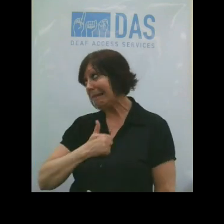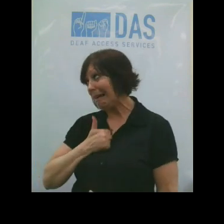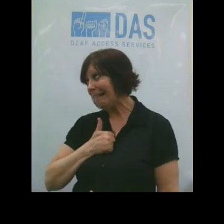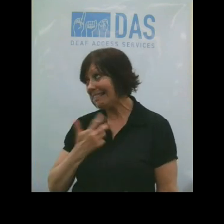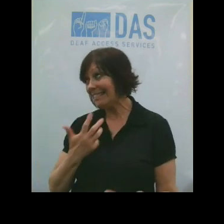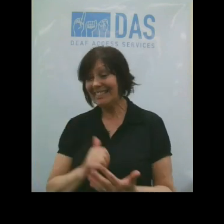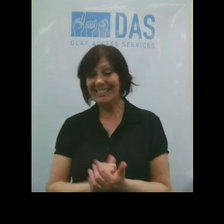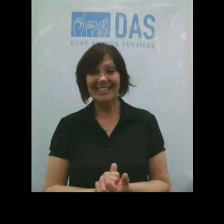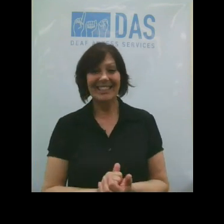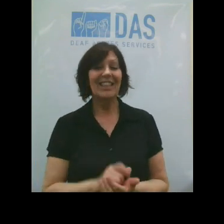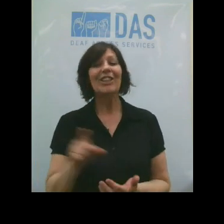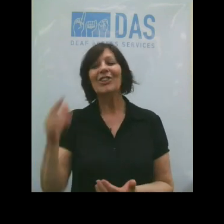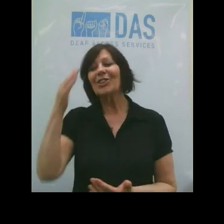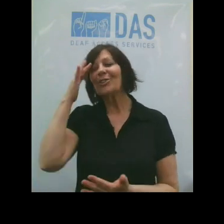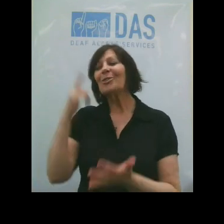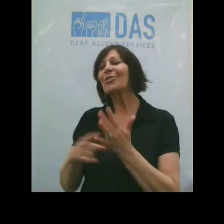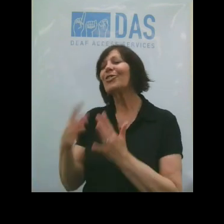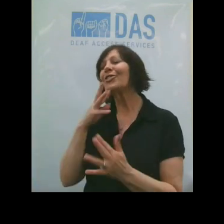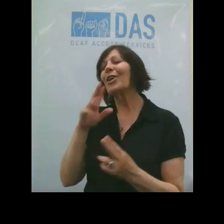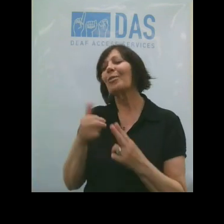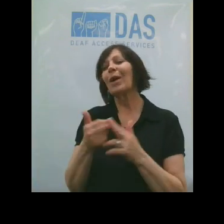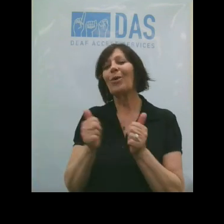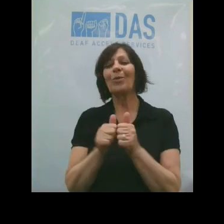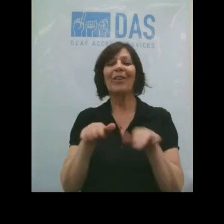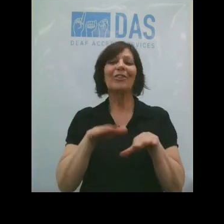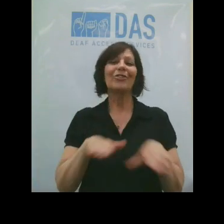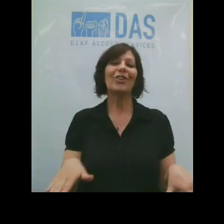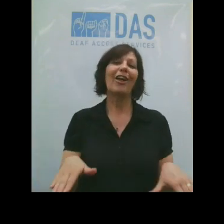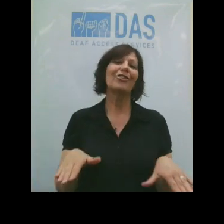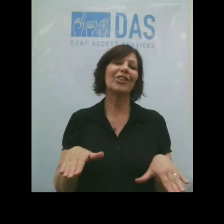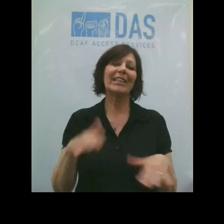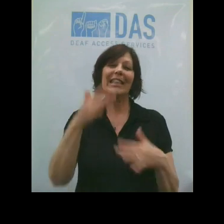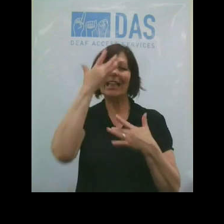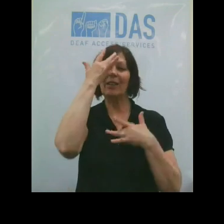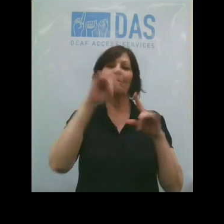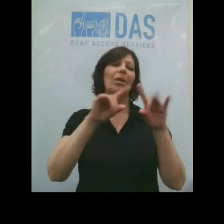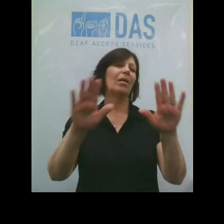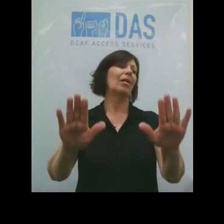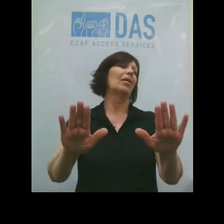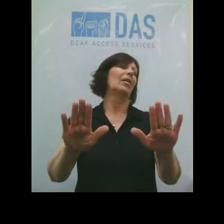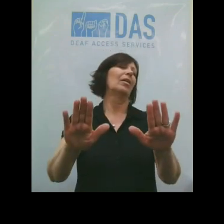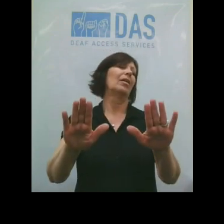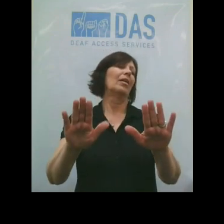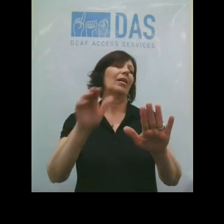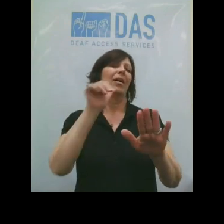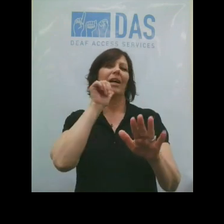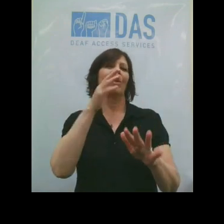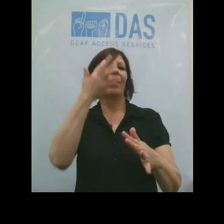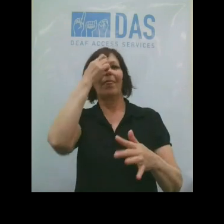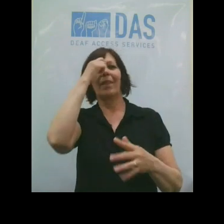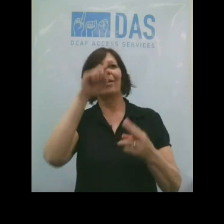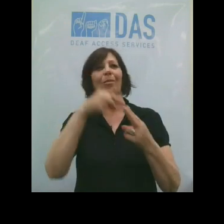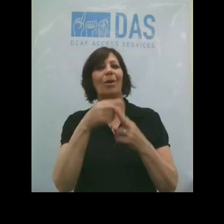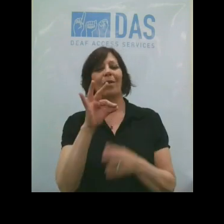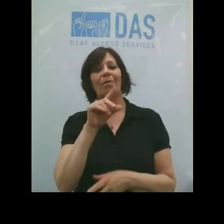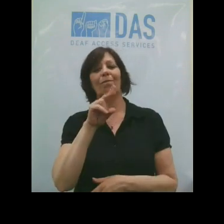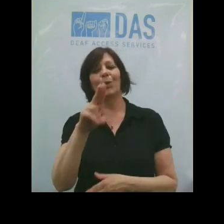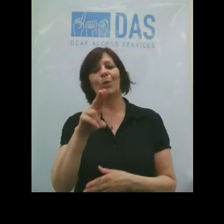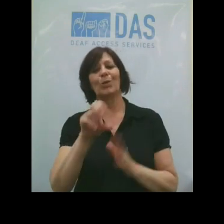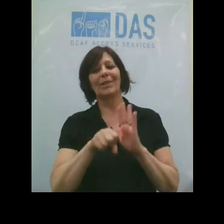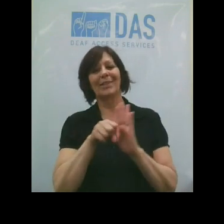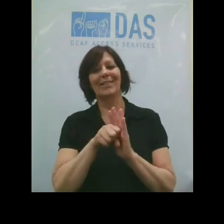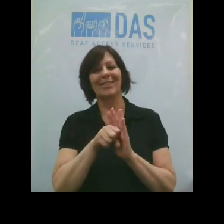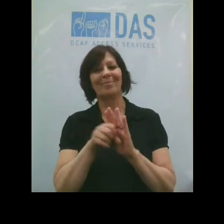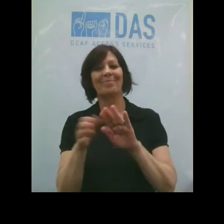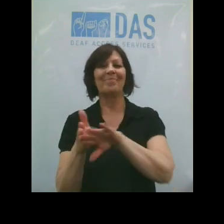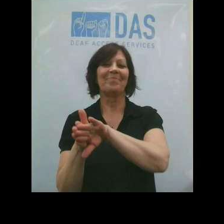She doesn't know what she's talking about with regards to childhood illnesses. But oh my Lord, I don't want to think about the flu season just yet. Now we'll talk